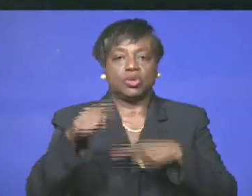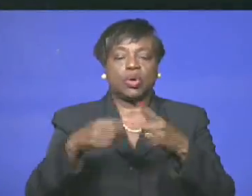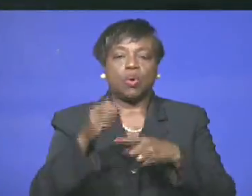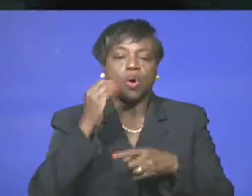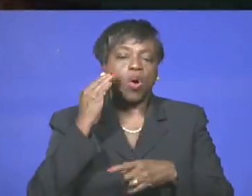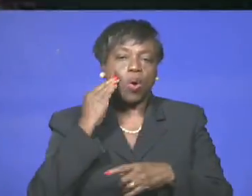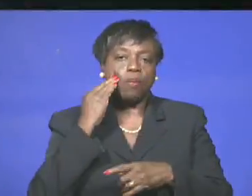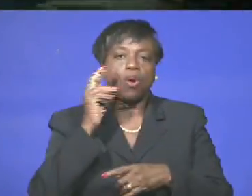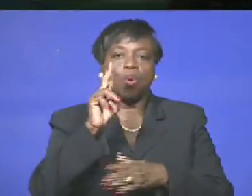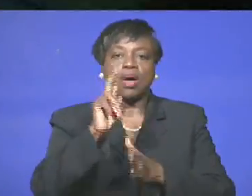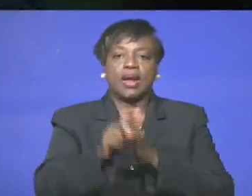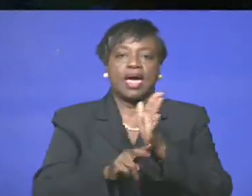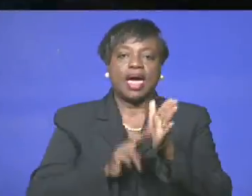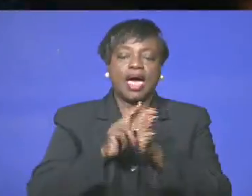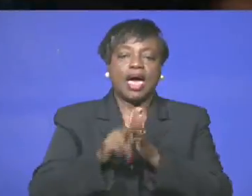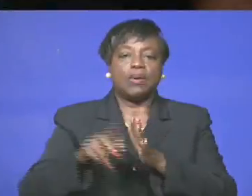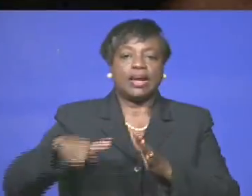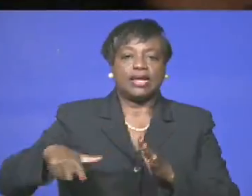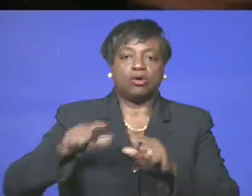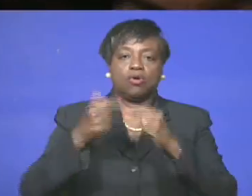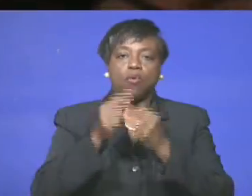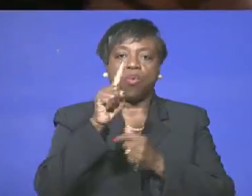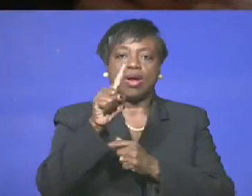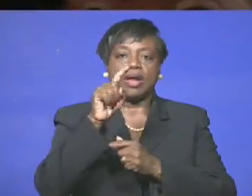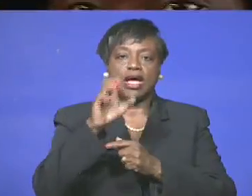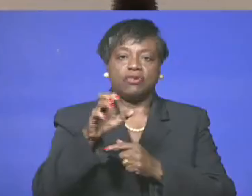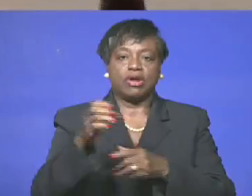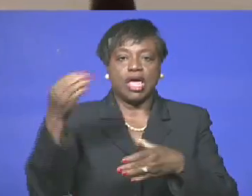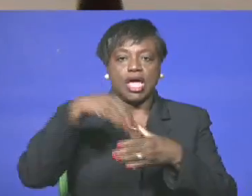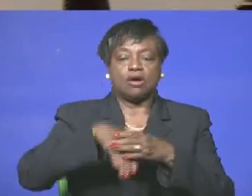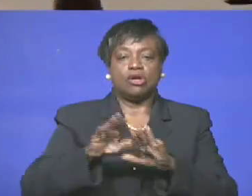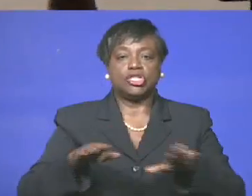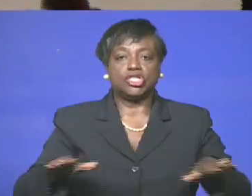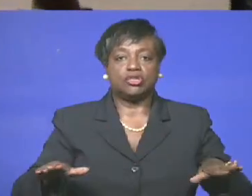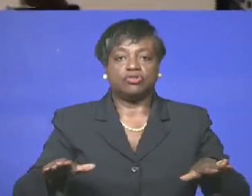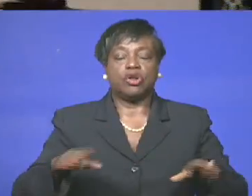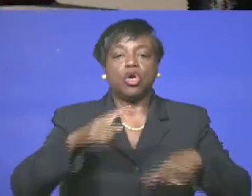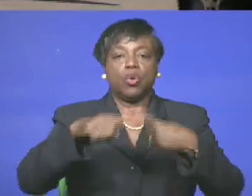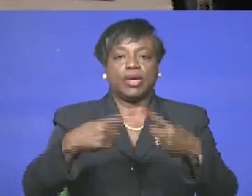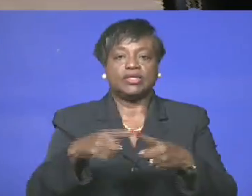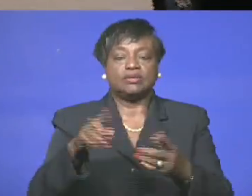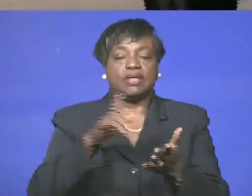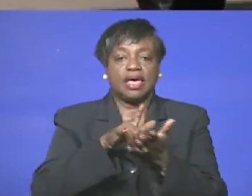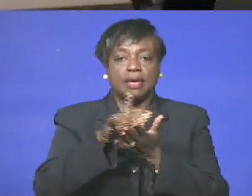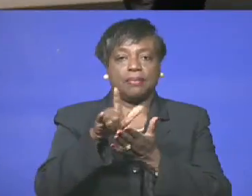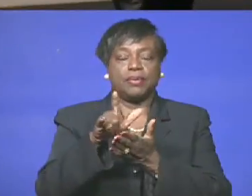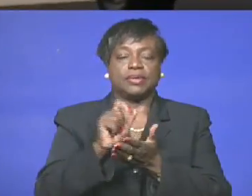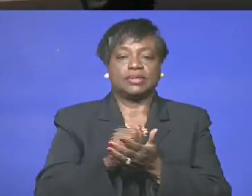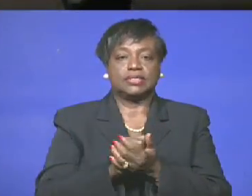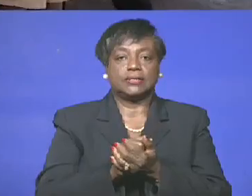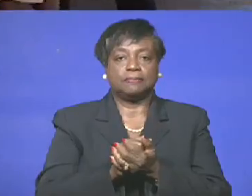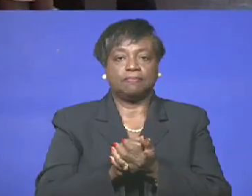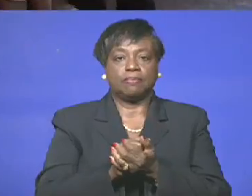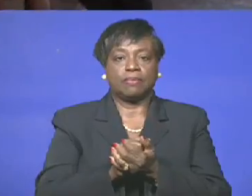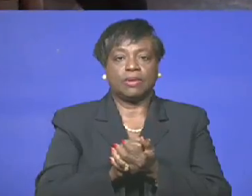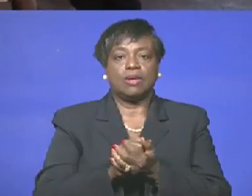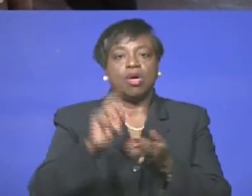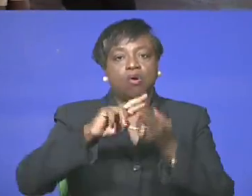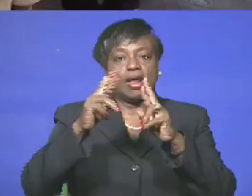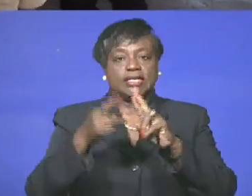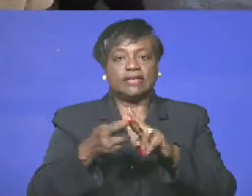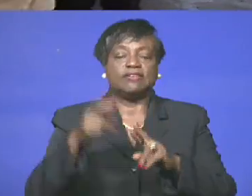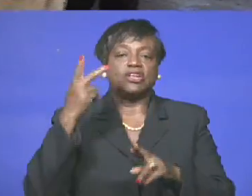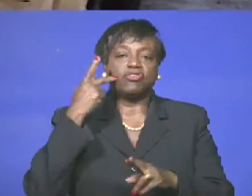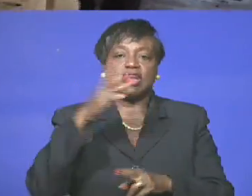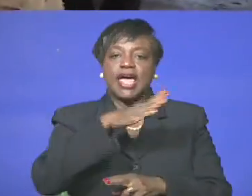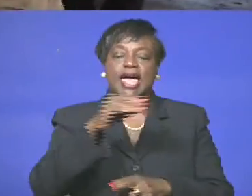later, the group of some 100, including children, had boarded buses en route to Lyndon Pinling International Airport. Relatives, Katrina